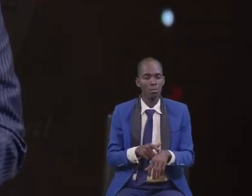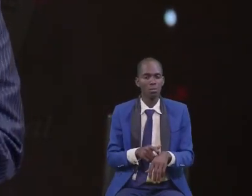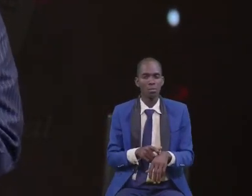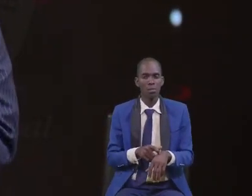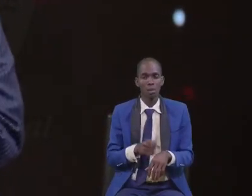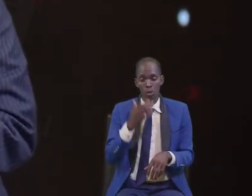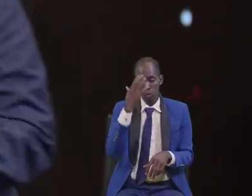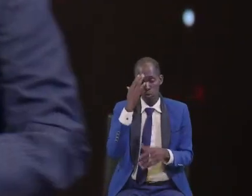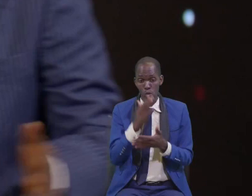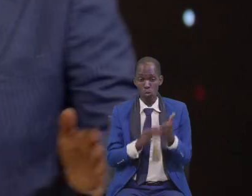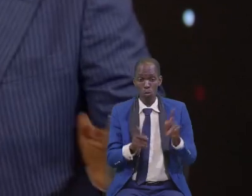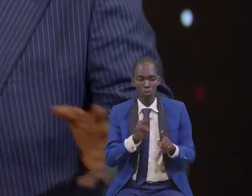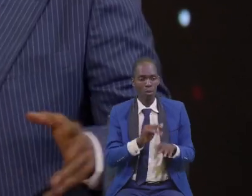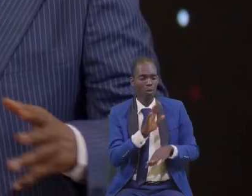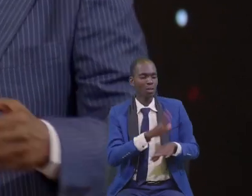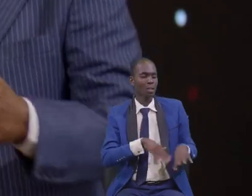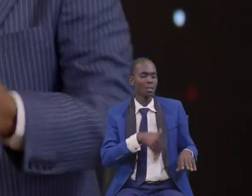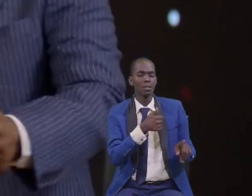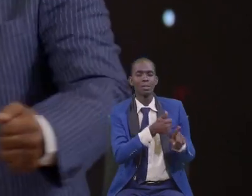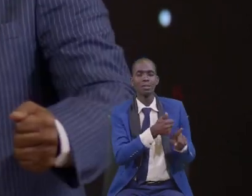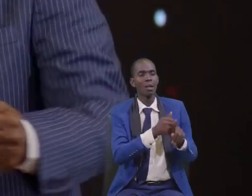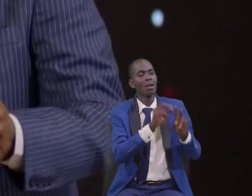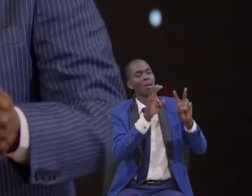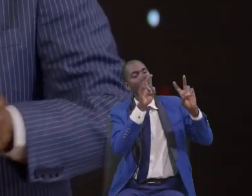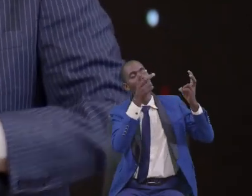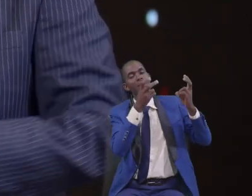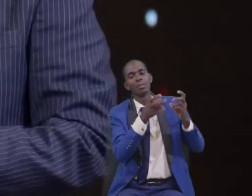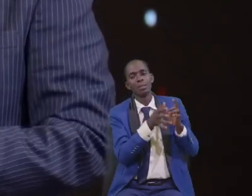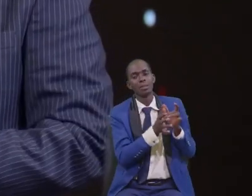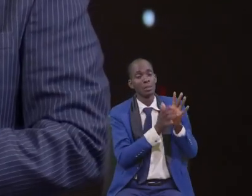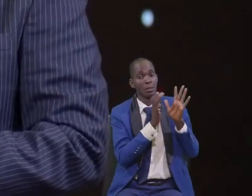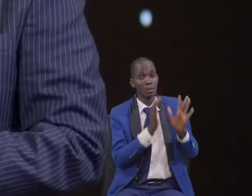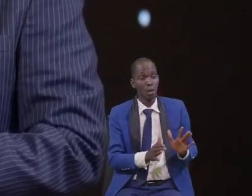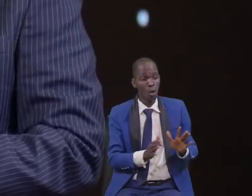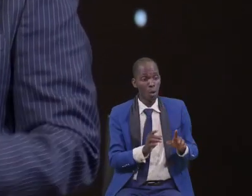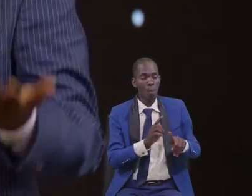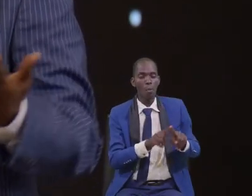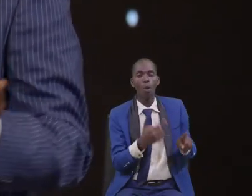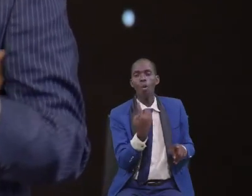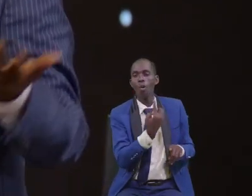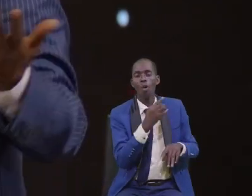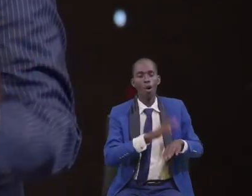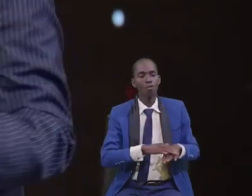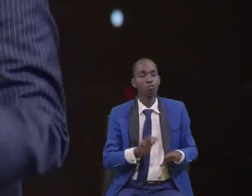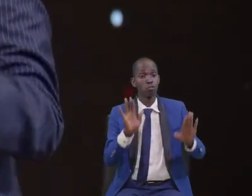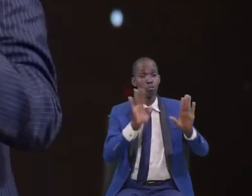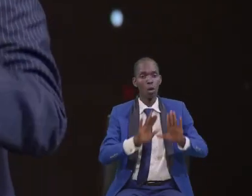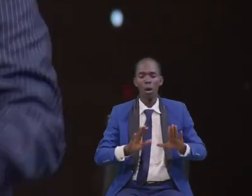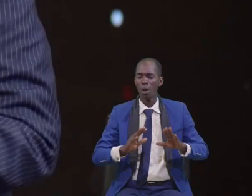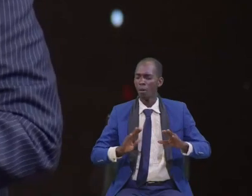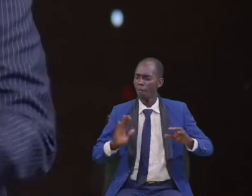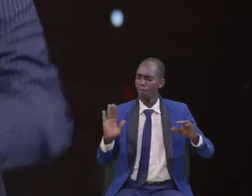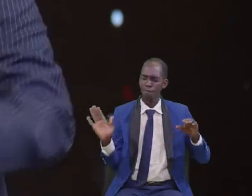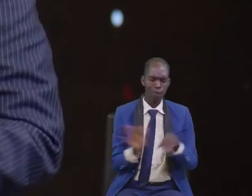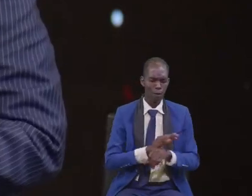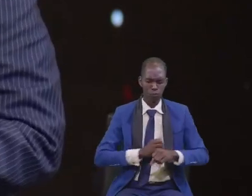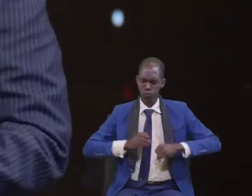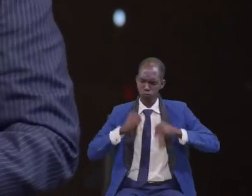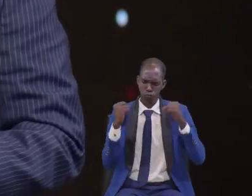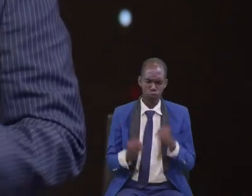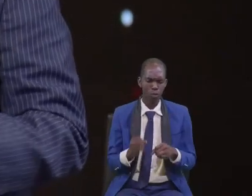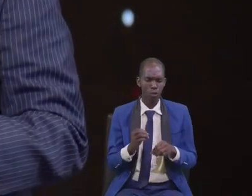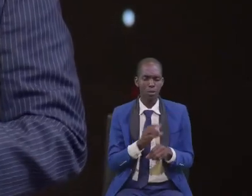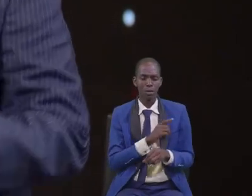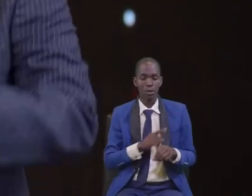call themselves Christians, on Sunday, they are charged in the church. On Monday, maybe they are charged in the church.